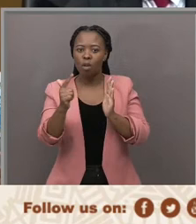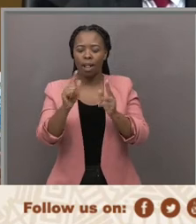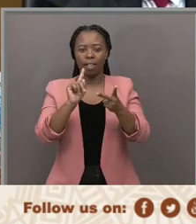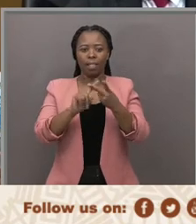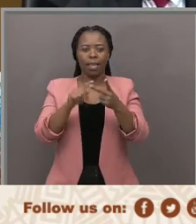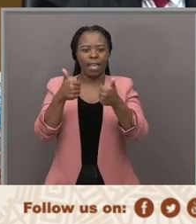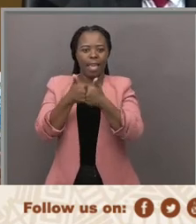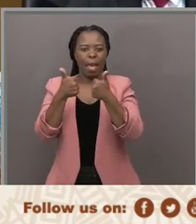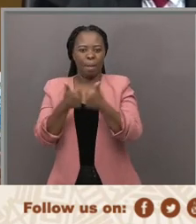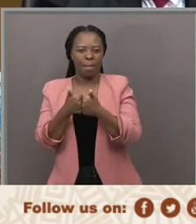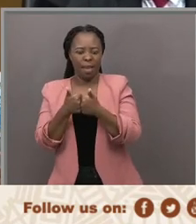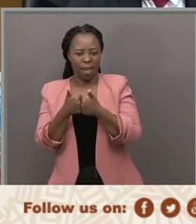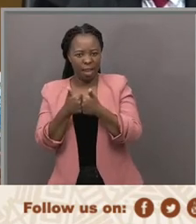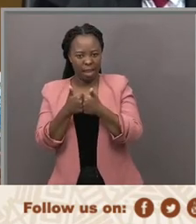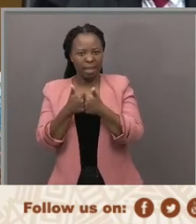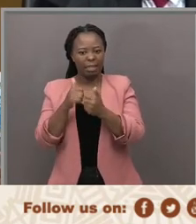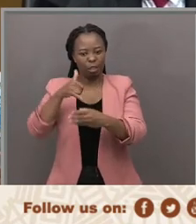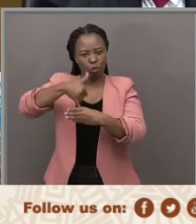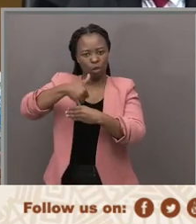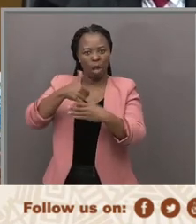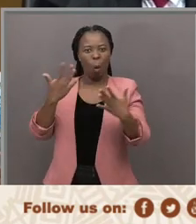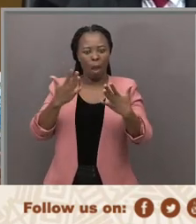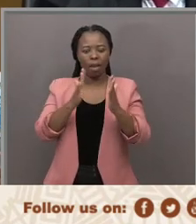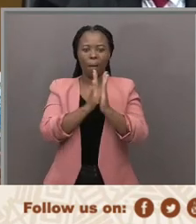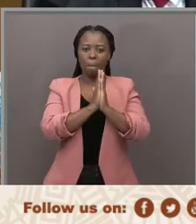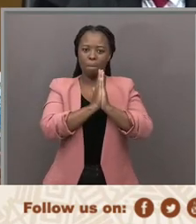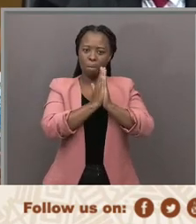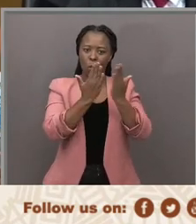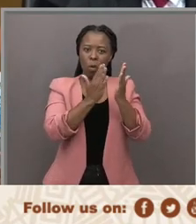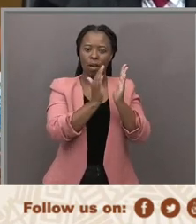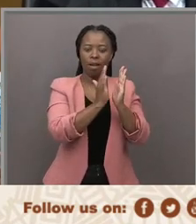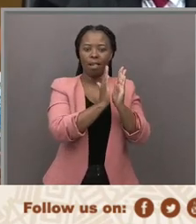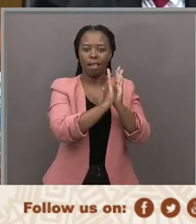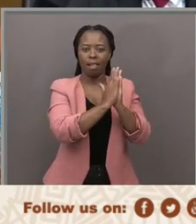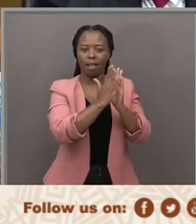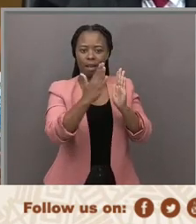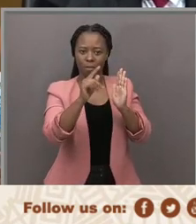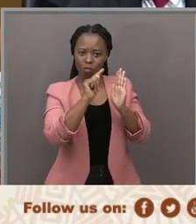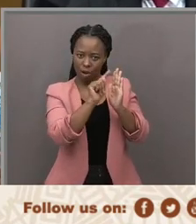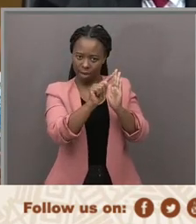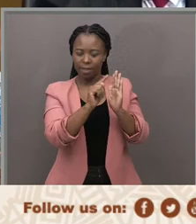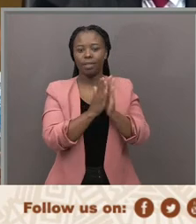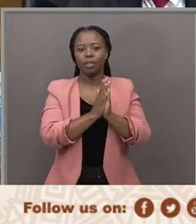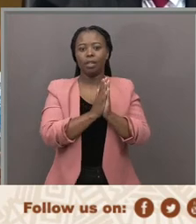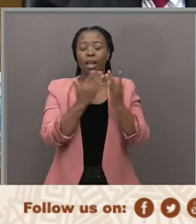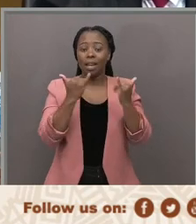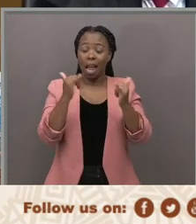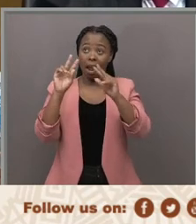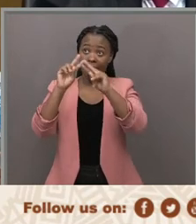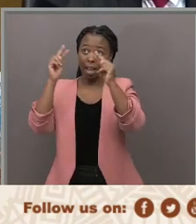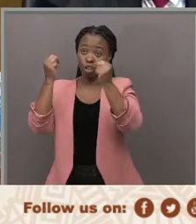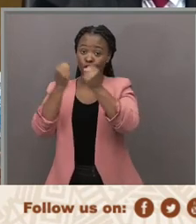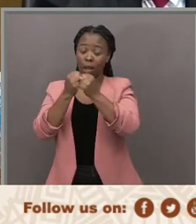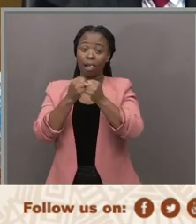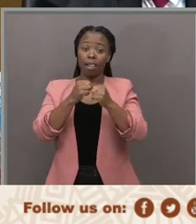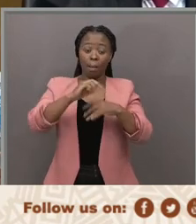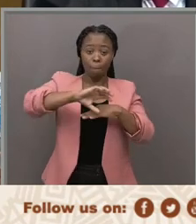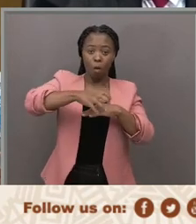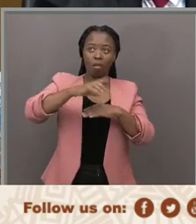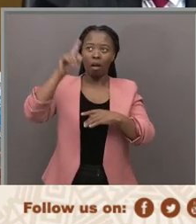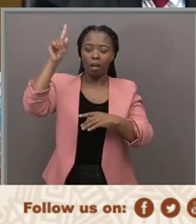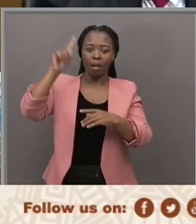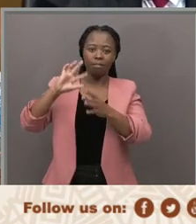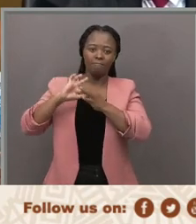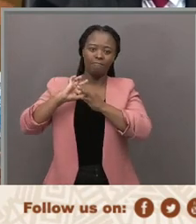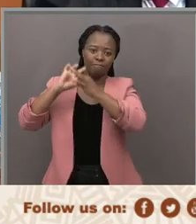our community libraries. We are working together with local government and national government to